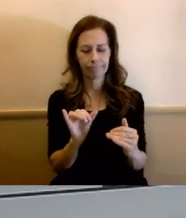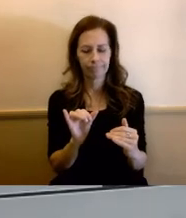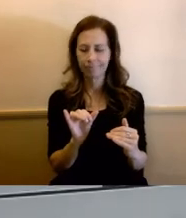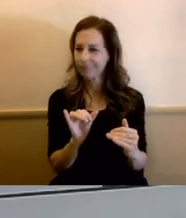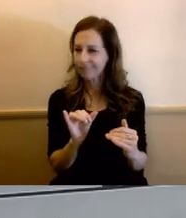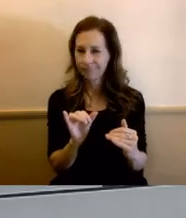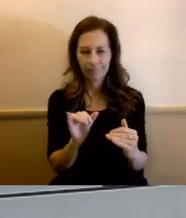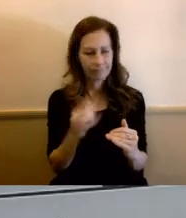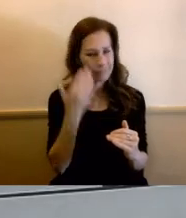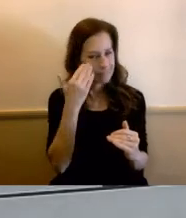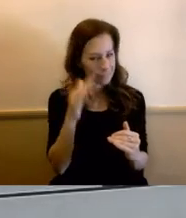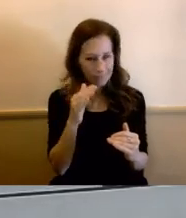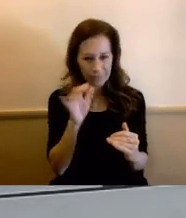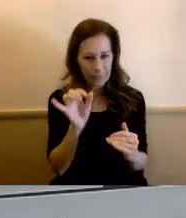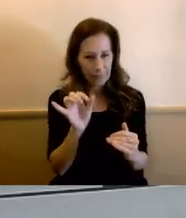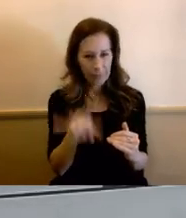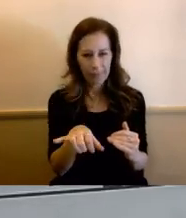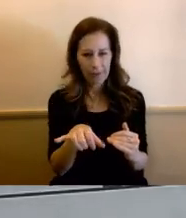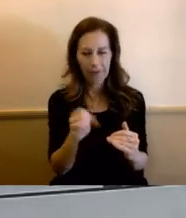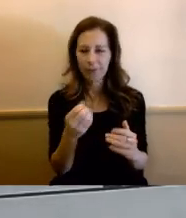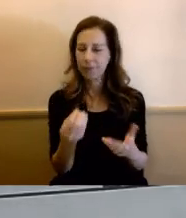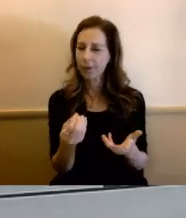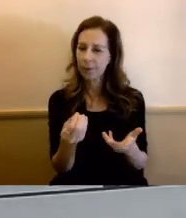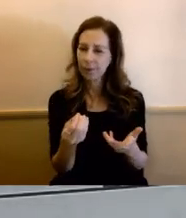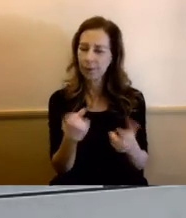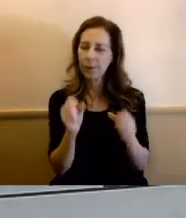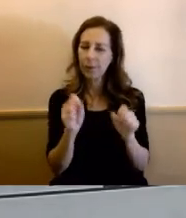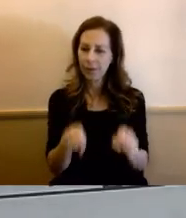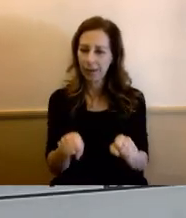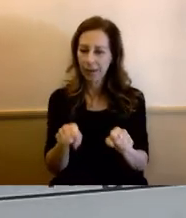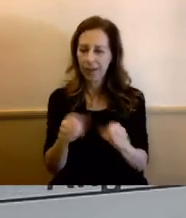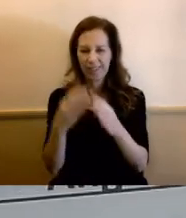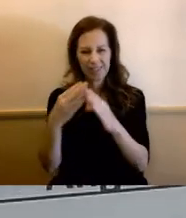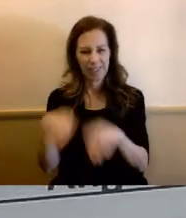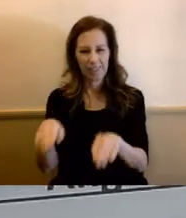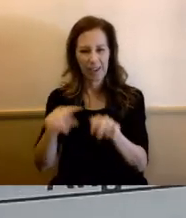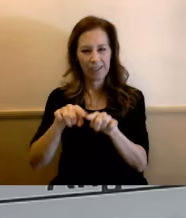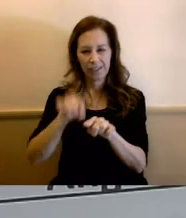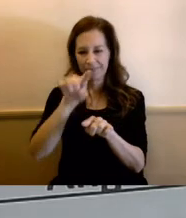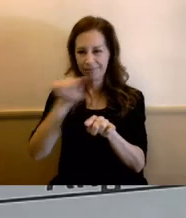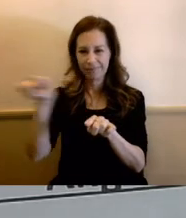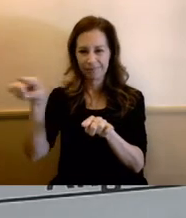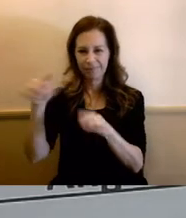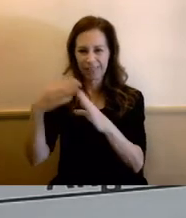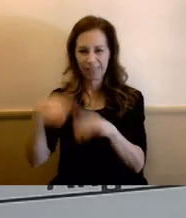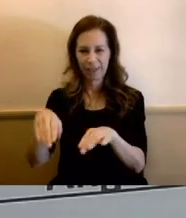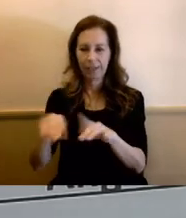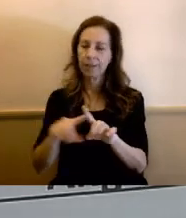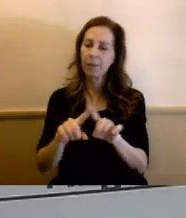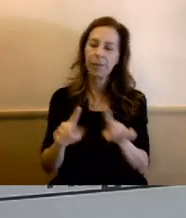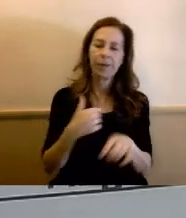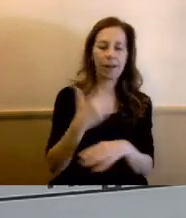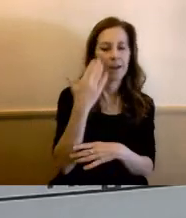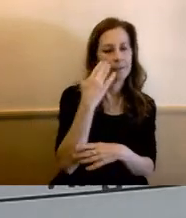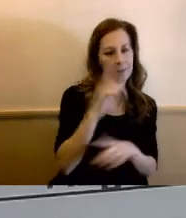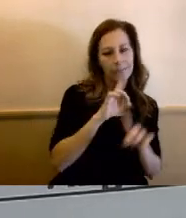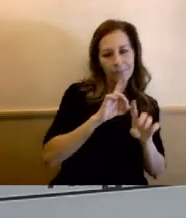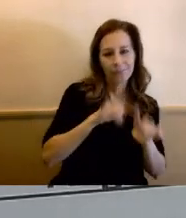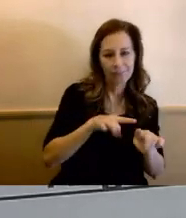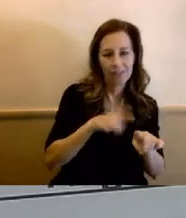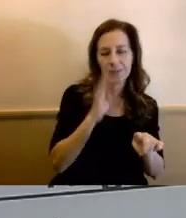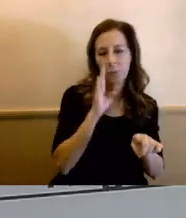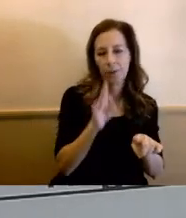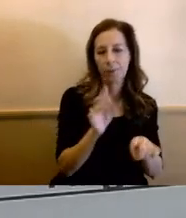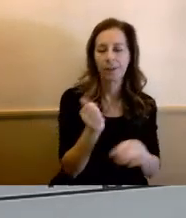that. So you could do long division to figure it out. But I know the answer is going to be 17.